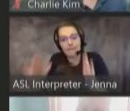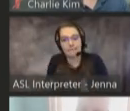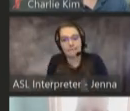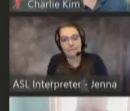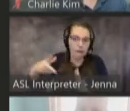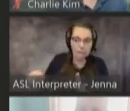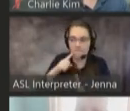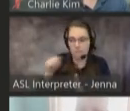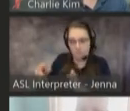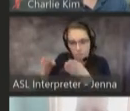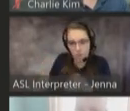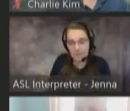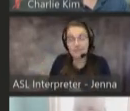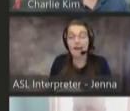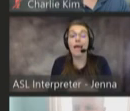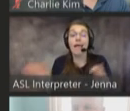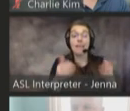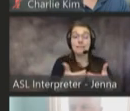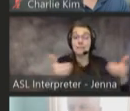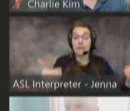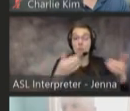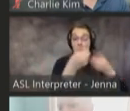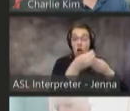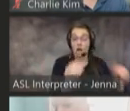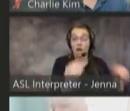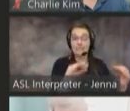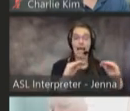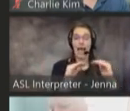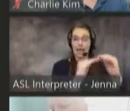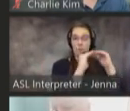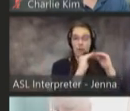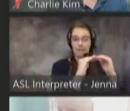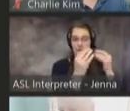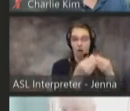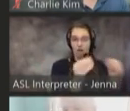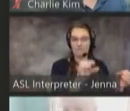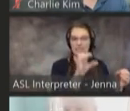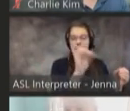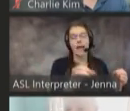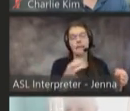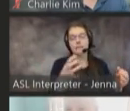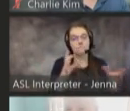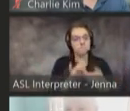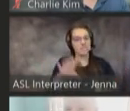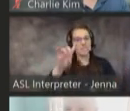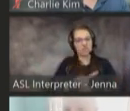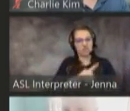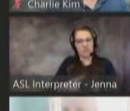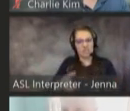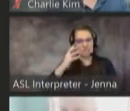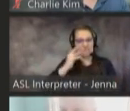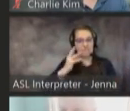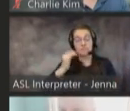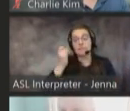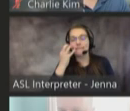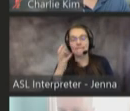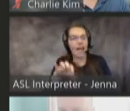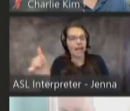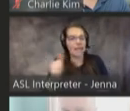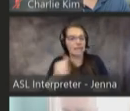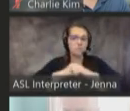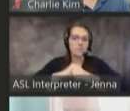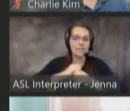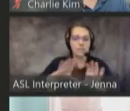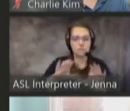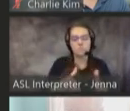They process complaints of discrimination of any protected class in housing. So if you are a woman, if you were discriminated